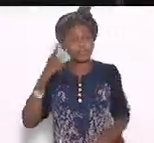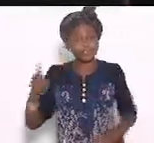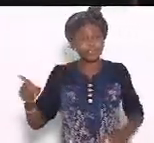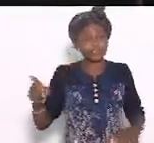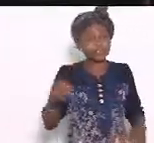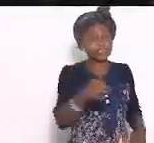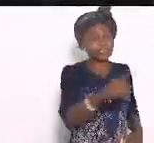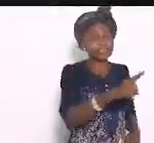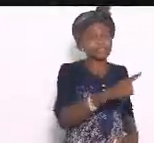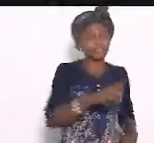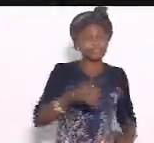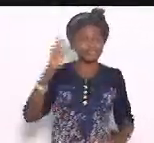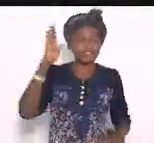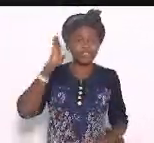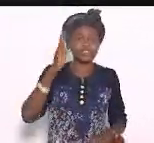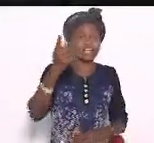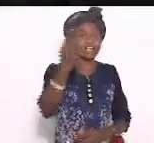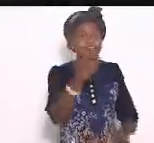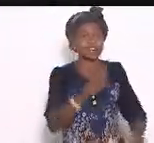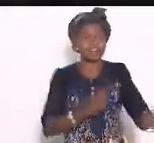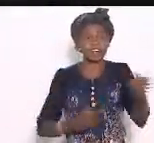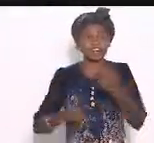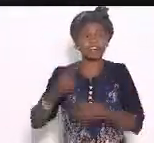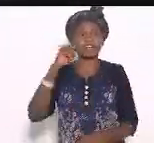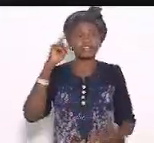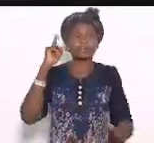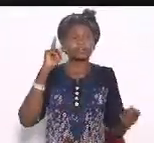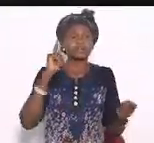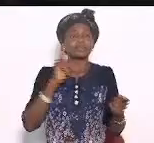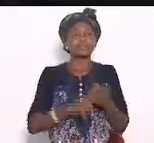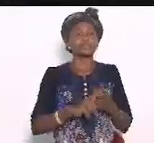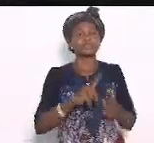God I know we will bring